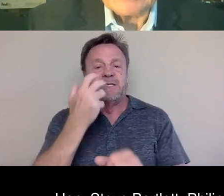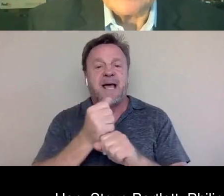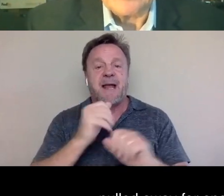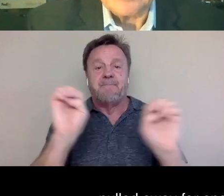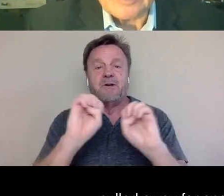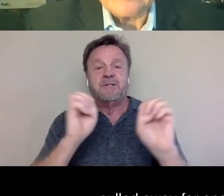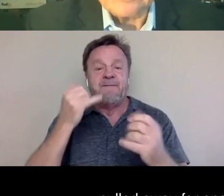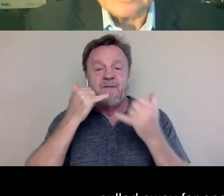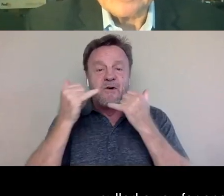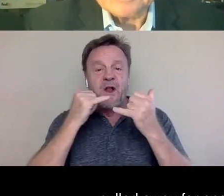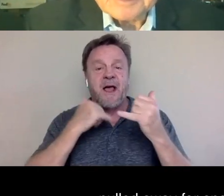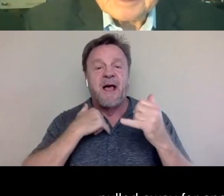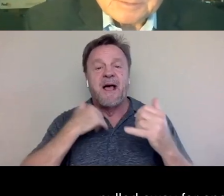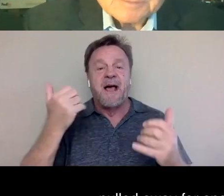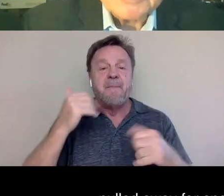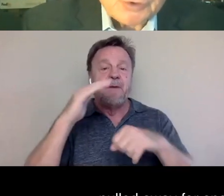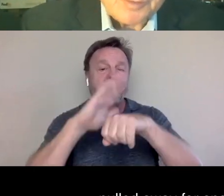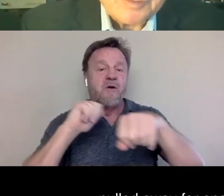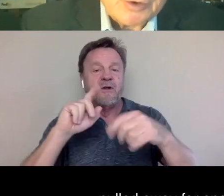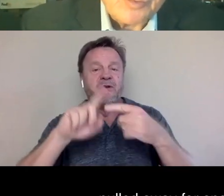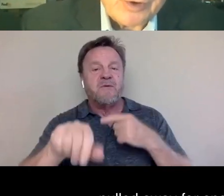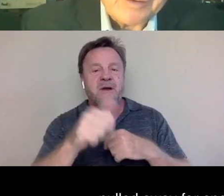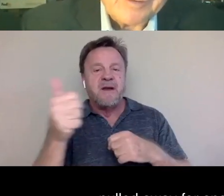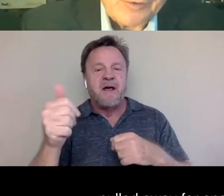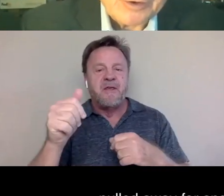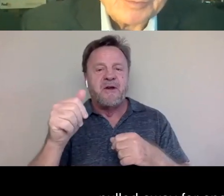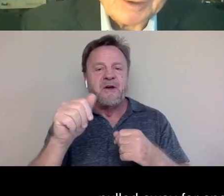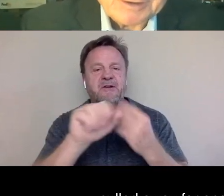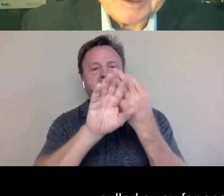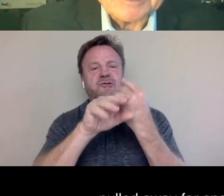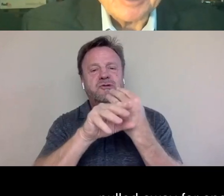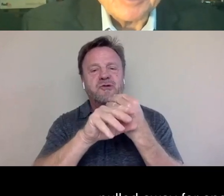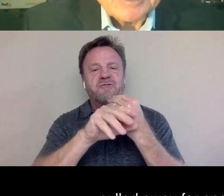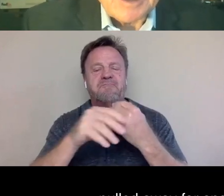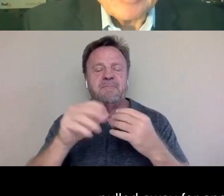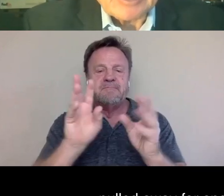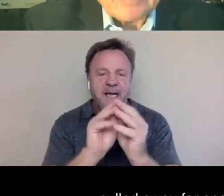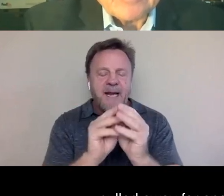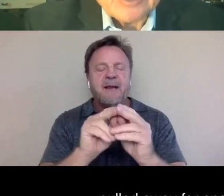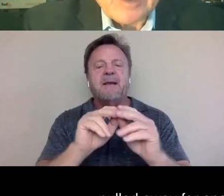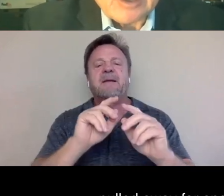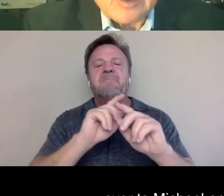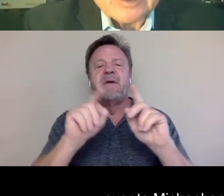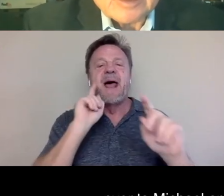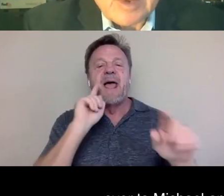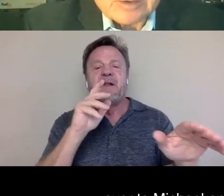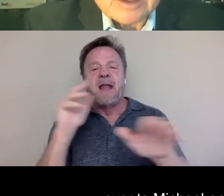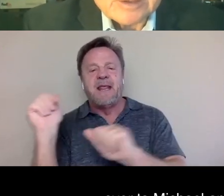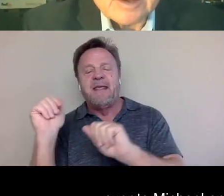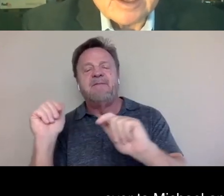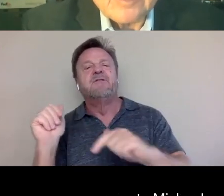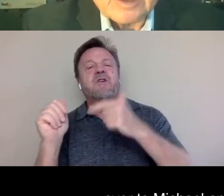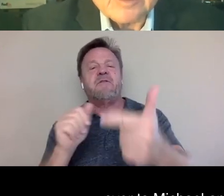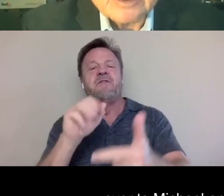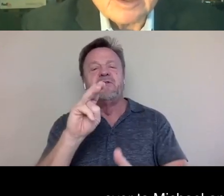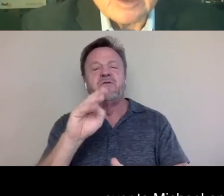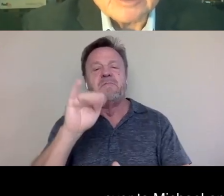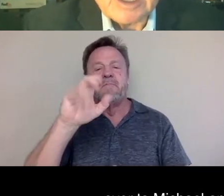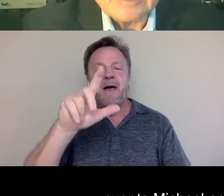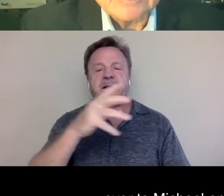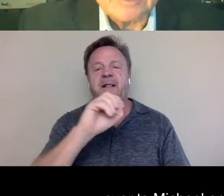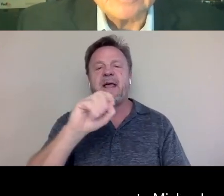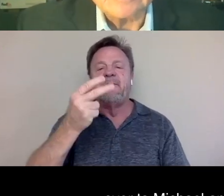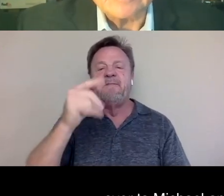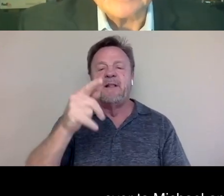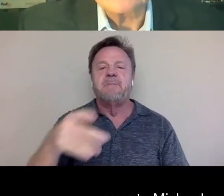call. I'm being pulled away for another Zoom briefing, of course, but so I'm going to turn it back over to Michael and to Philip to close